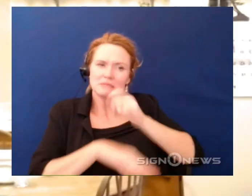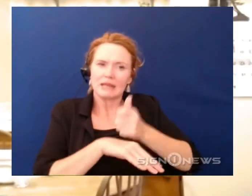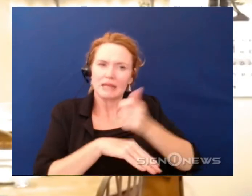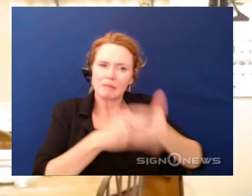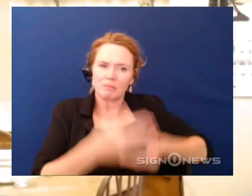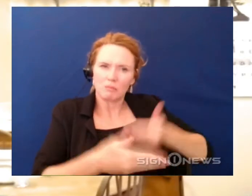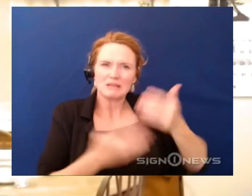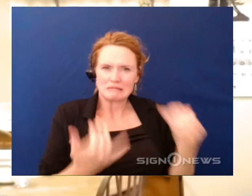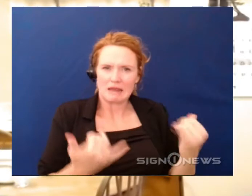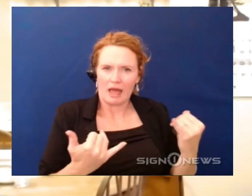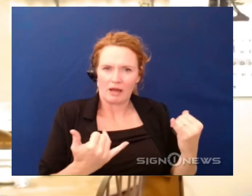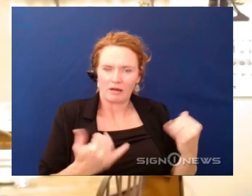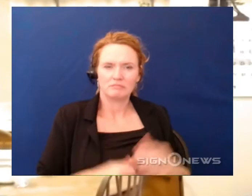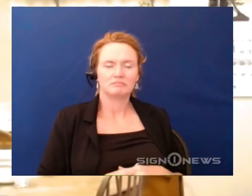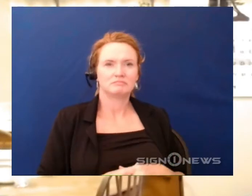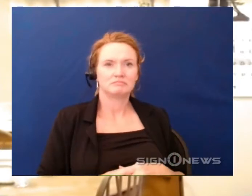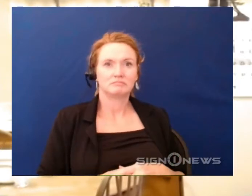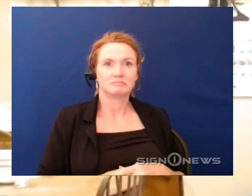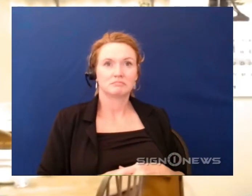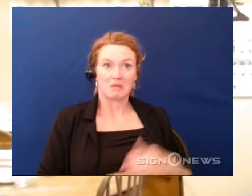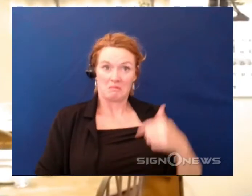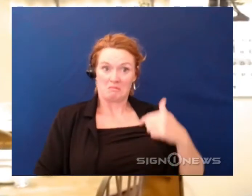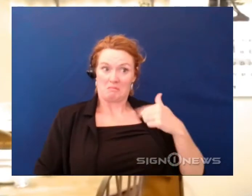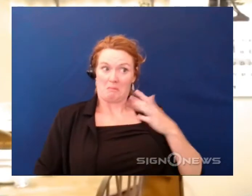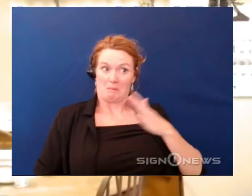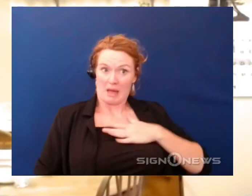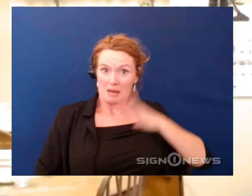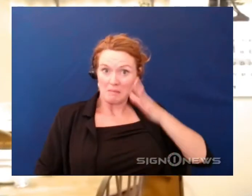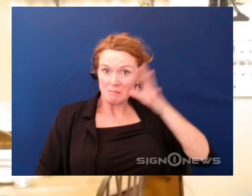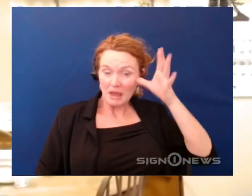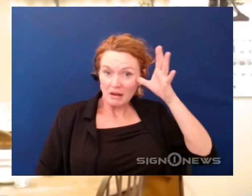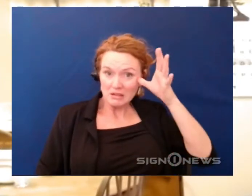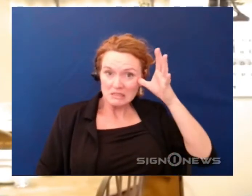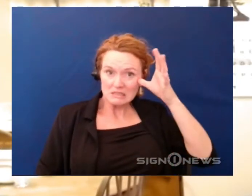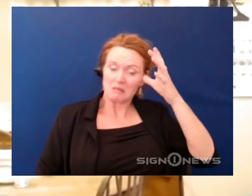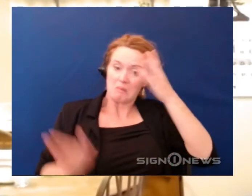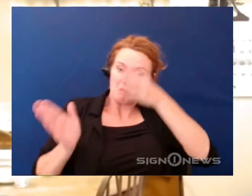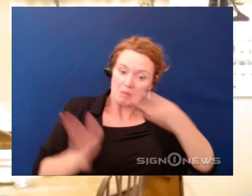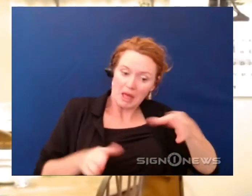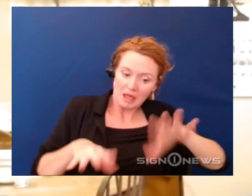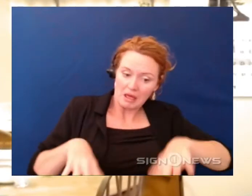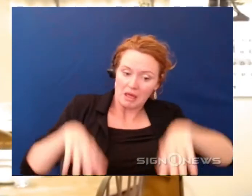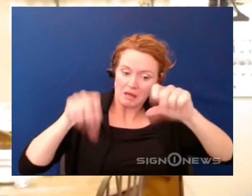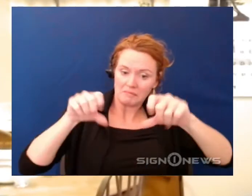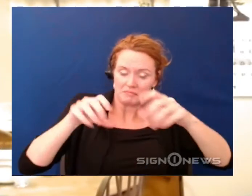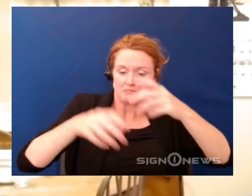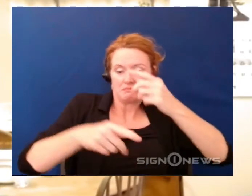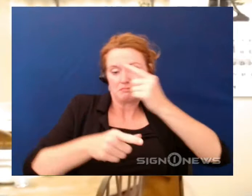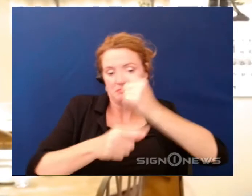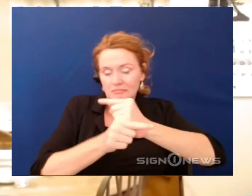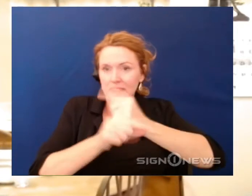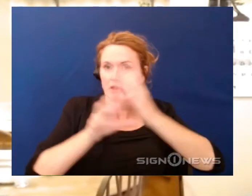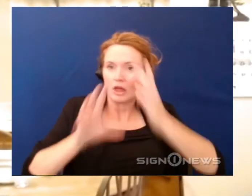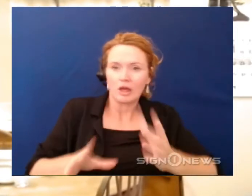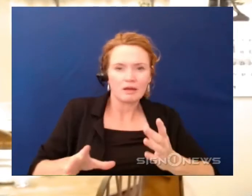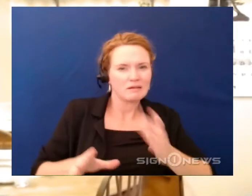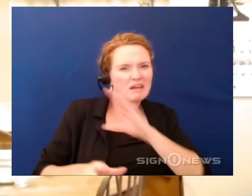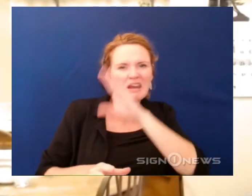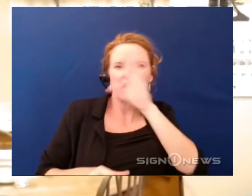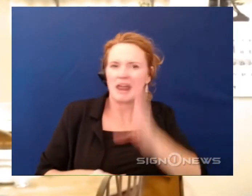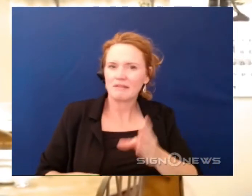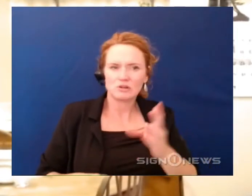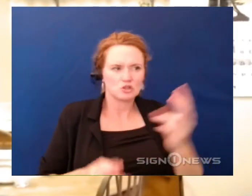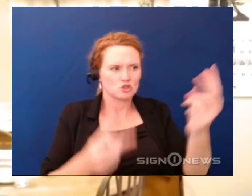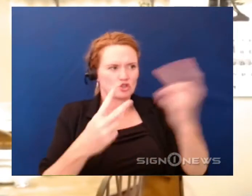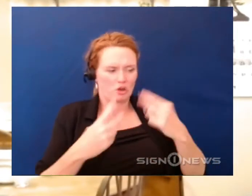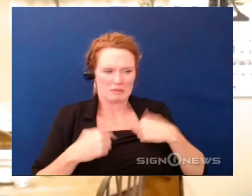The thought about conserving me never crossed my parents' mind, because they saw me no differently than my able-bodied